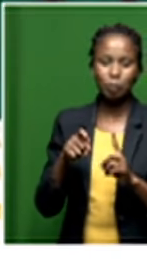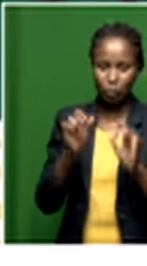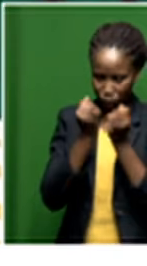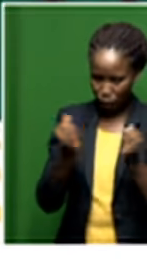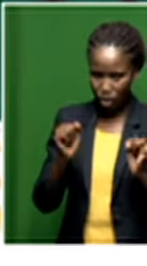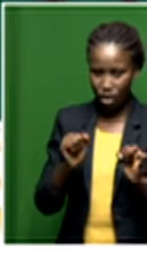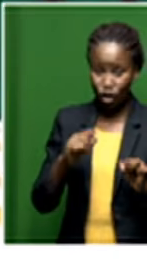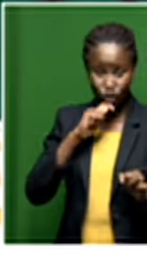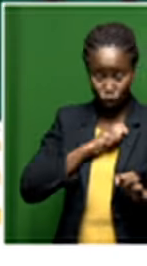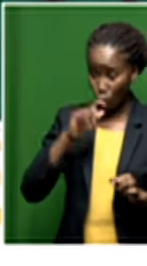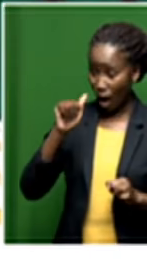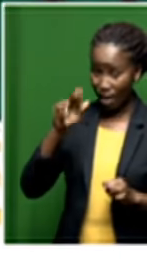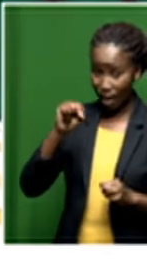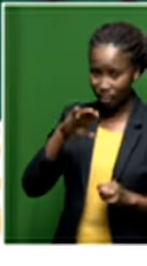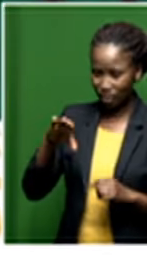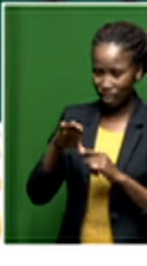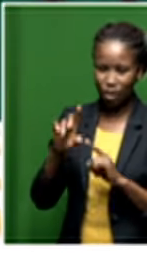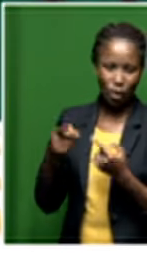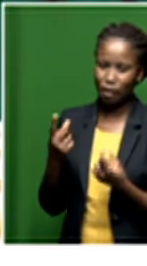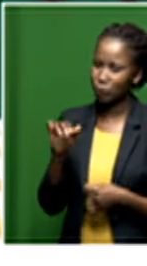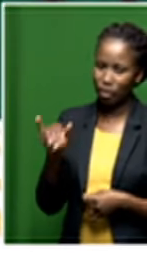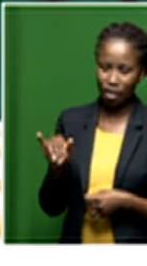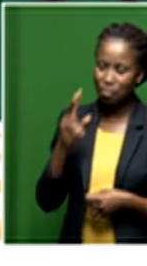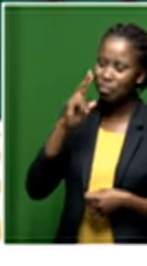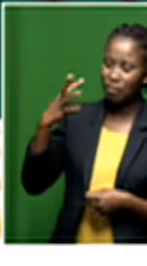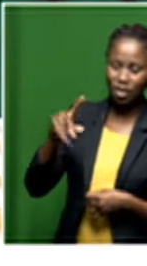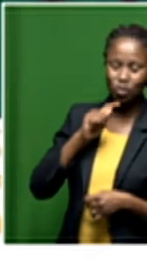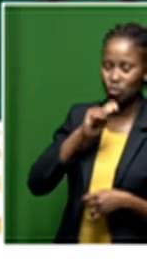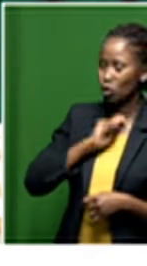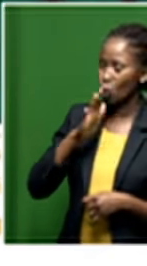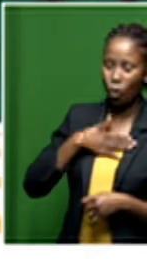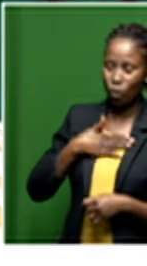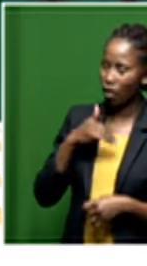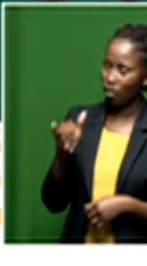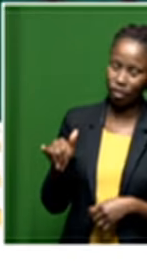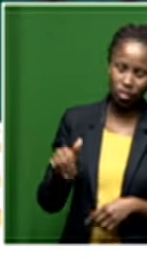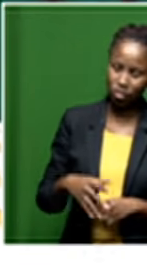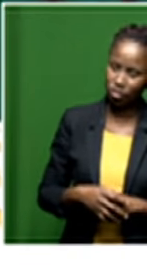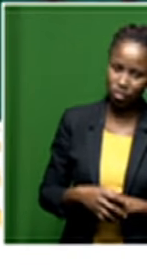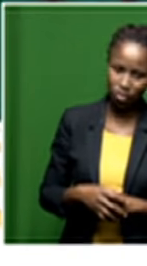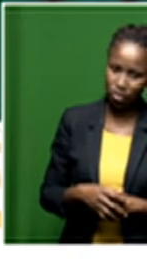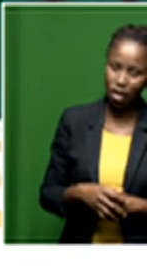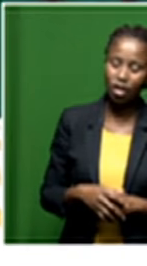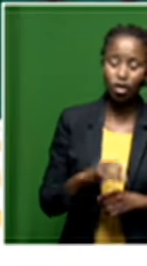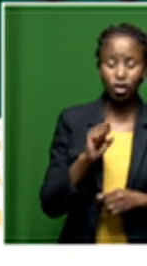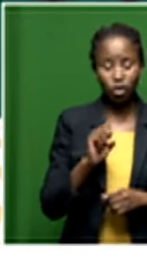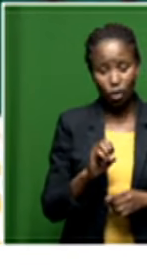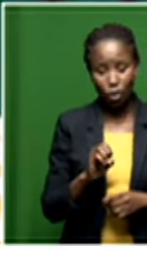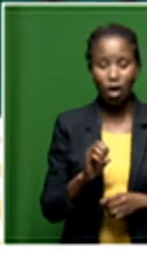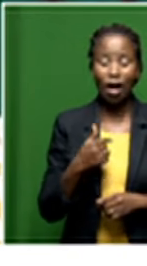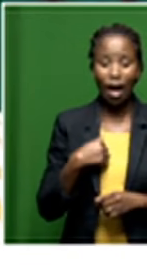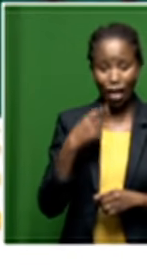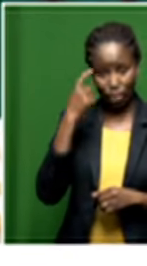because we have experienced that and we didn't like it when it happened. So I think we should just